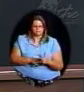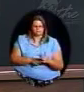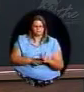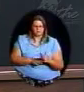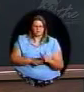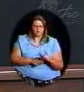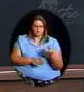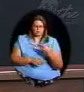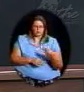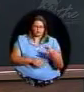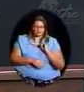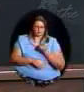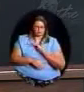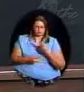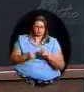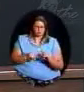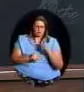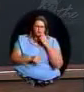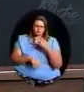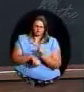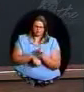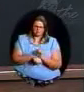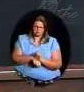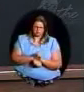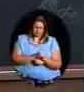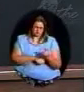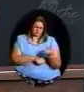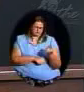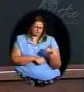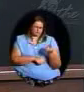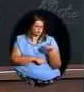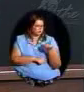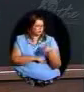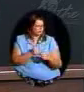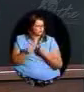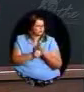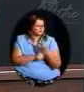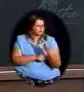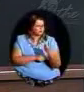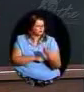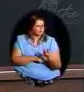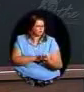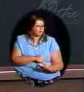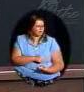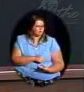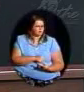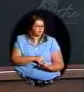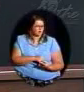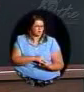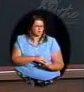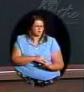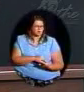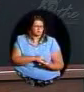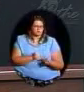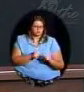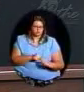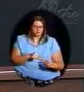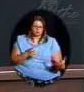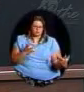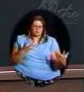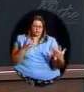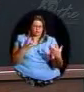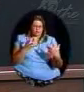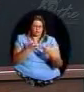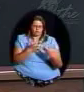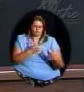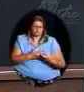and you know we've been working on this now for a year and a half, is to get all of our alignment